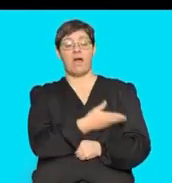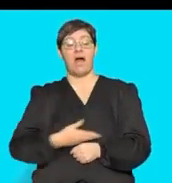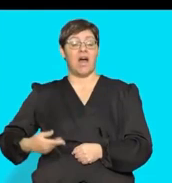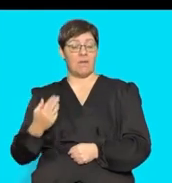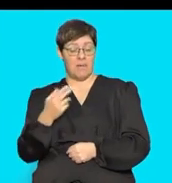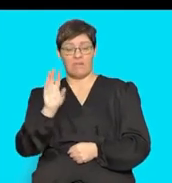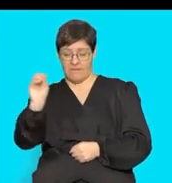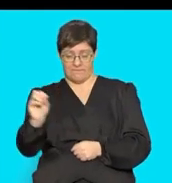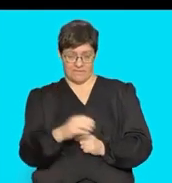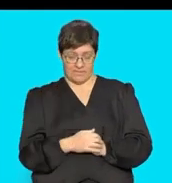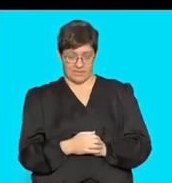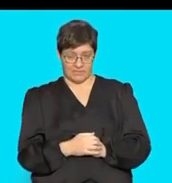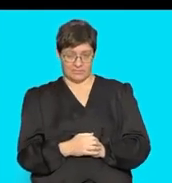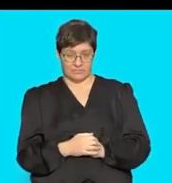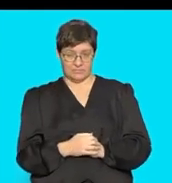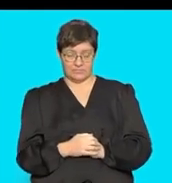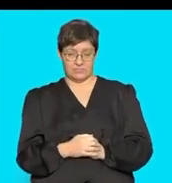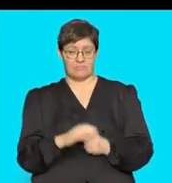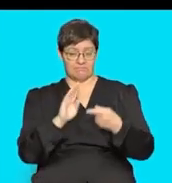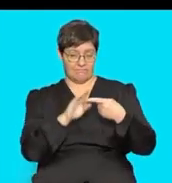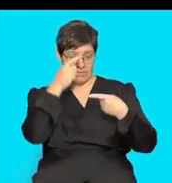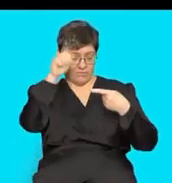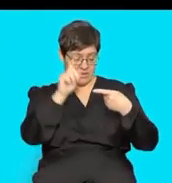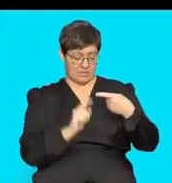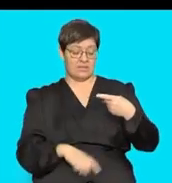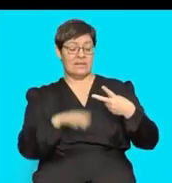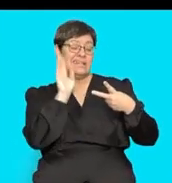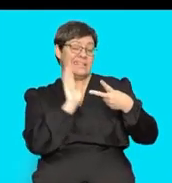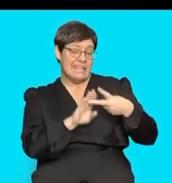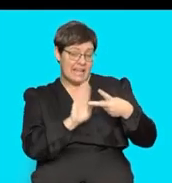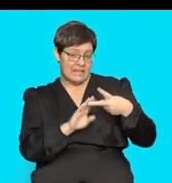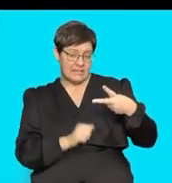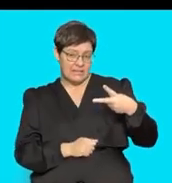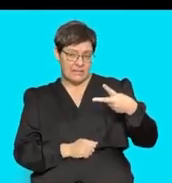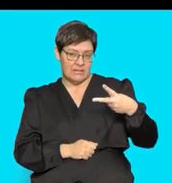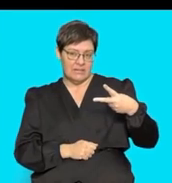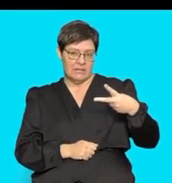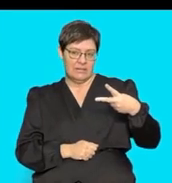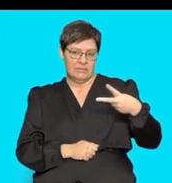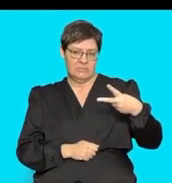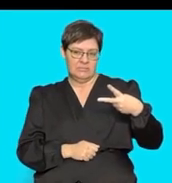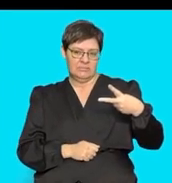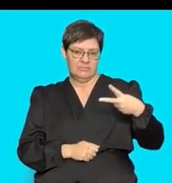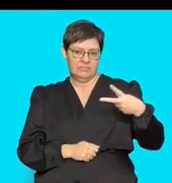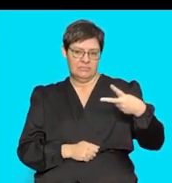one half pair. So we've met the first condition.